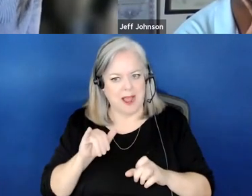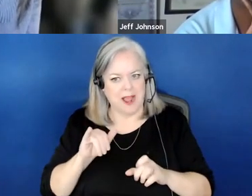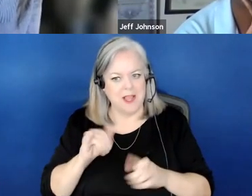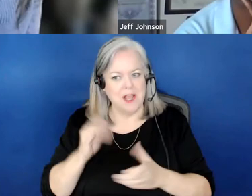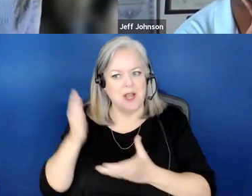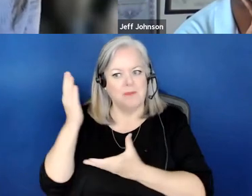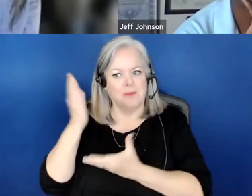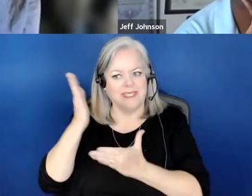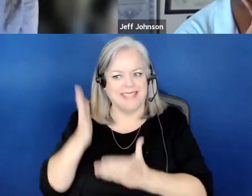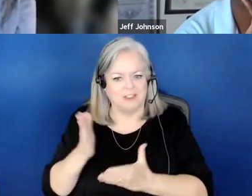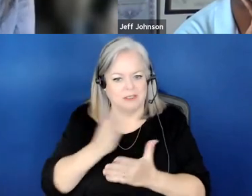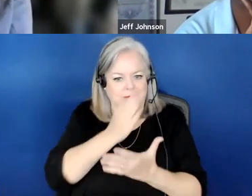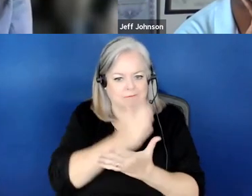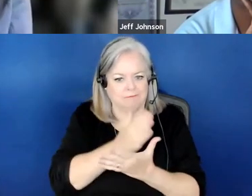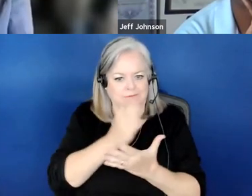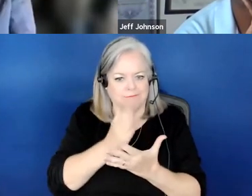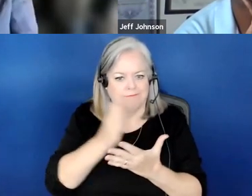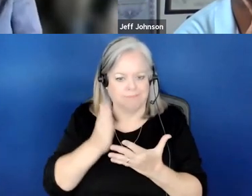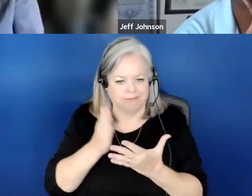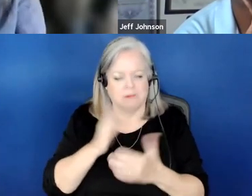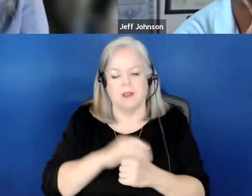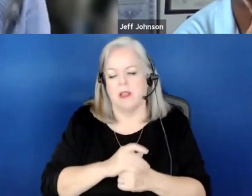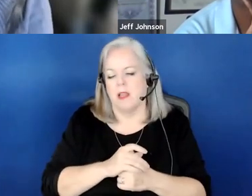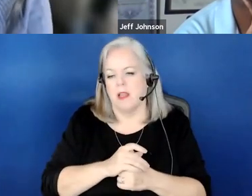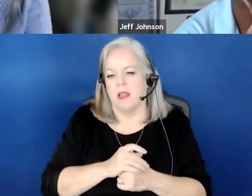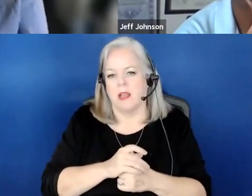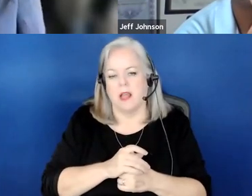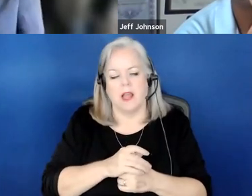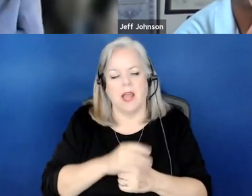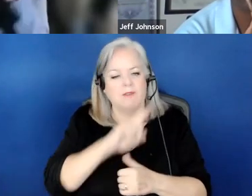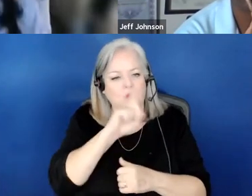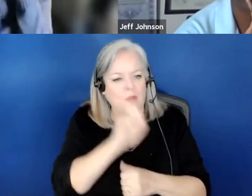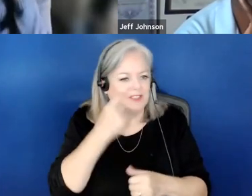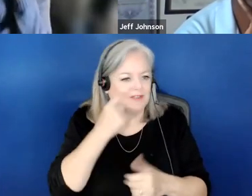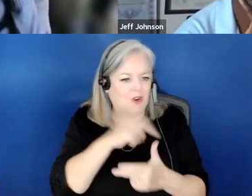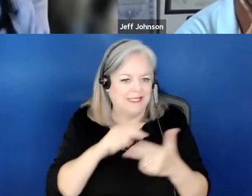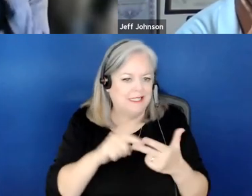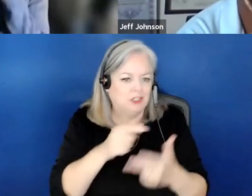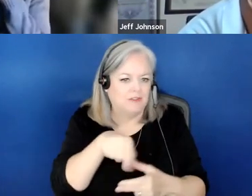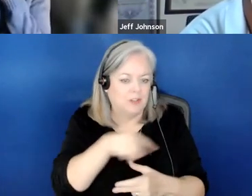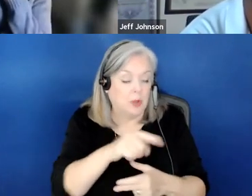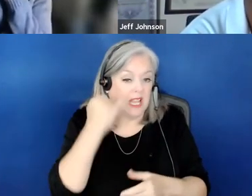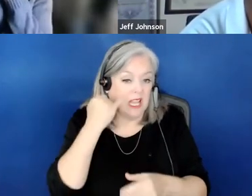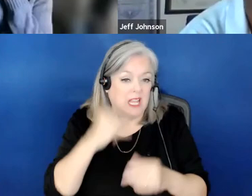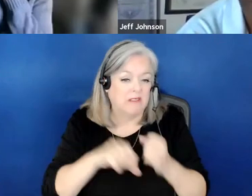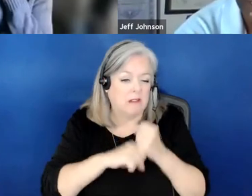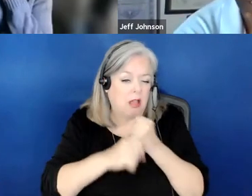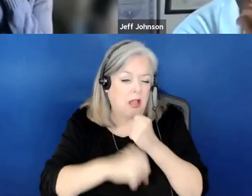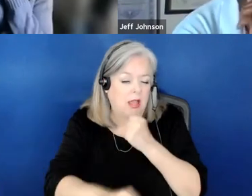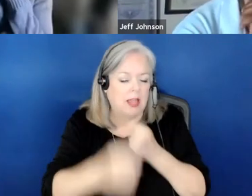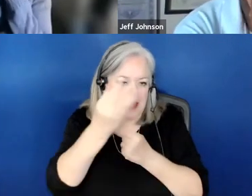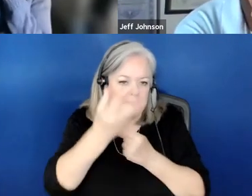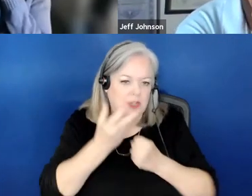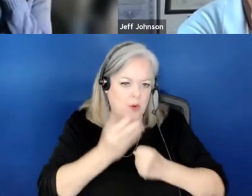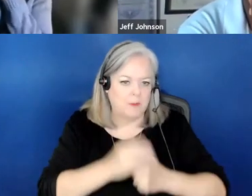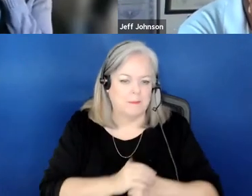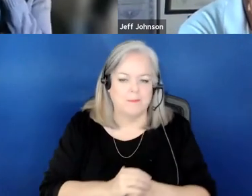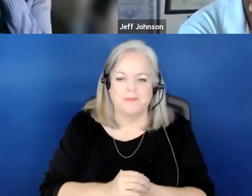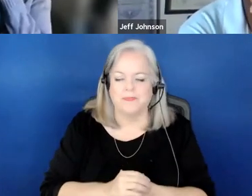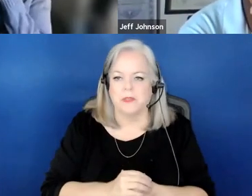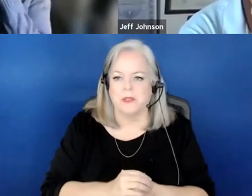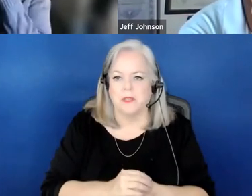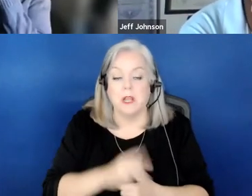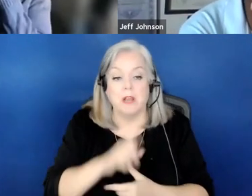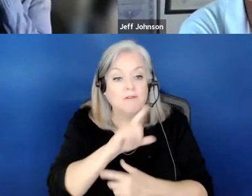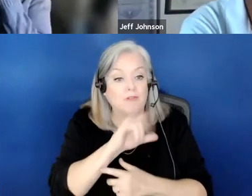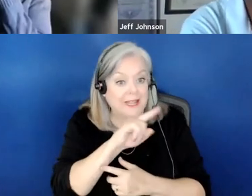I have a question for each of you. If this is too long, please let me know. So for